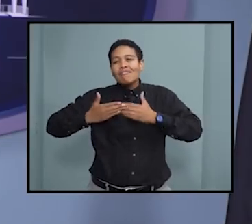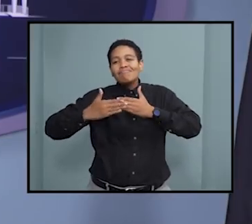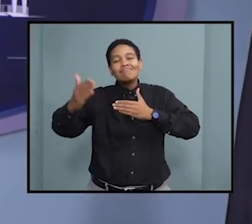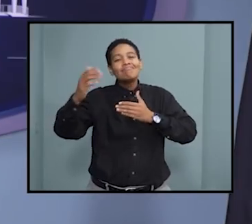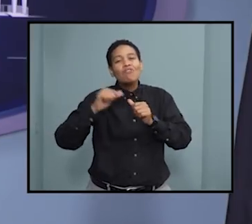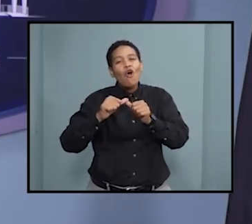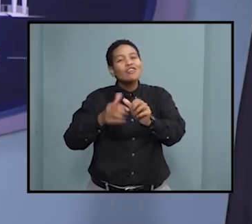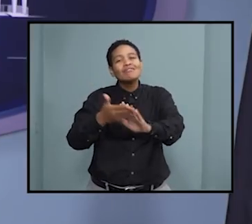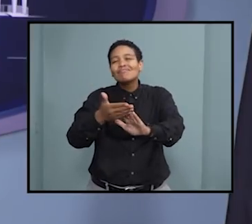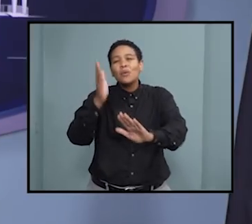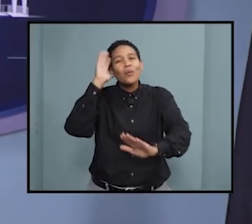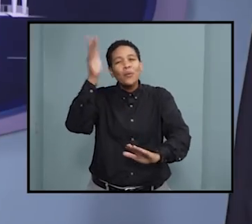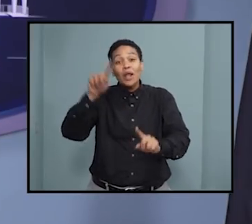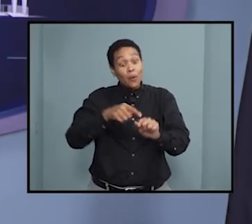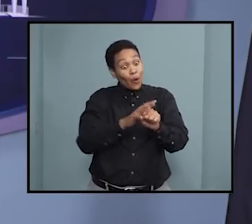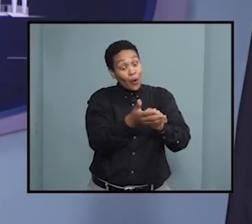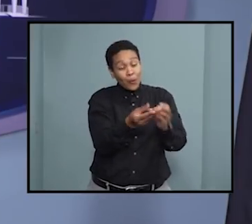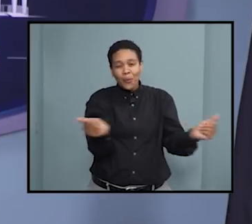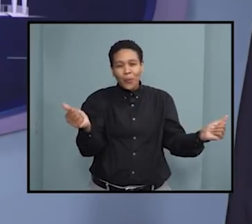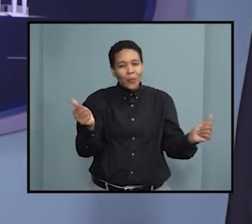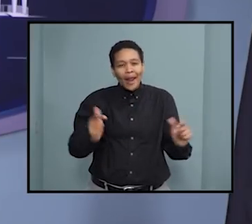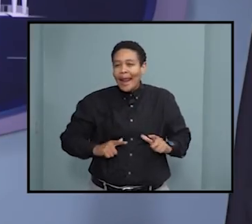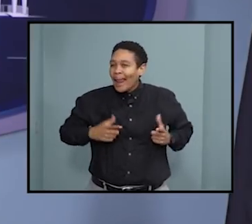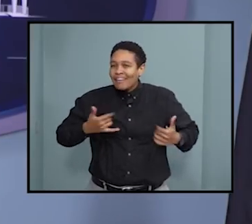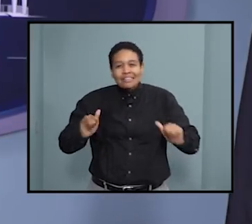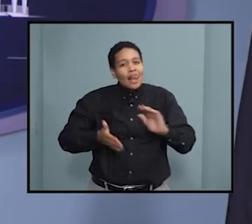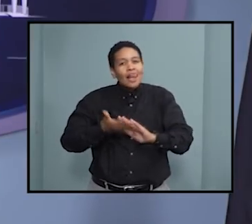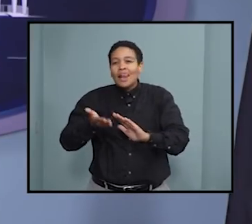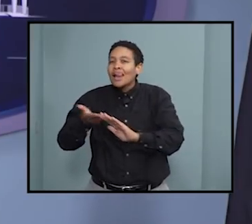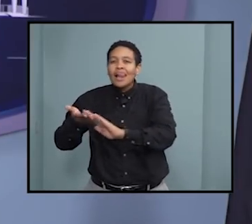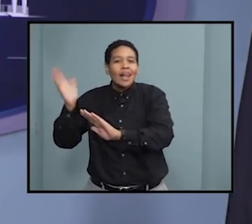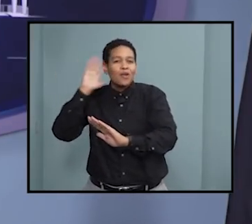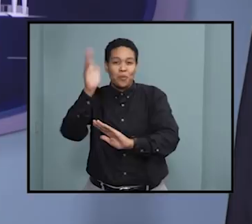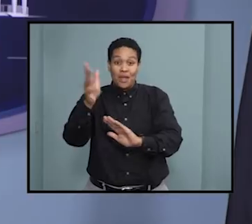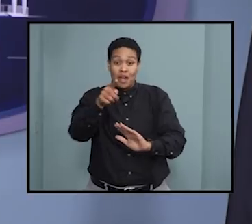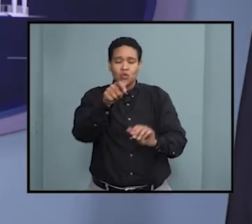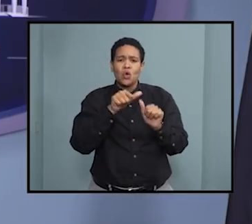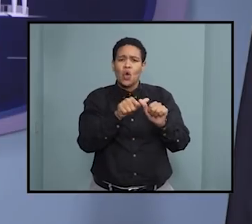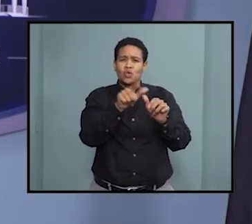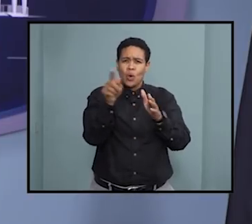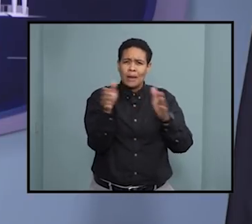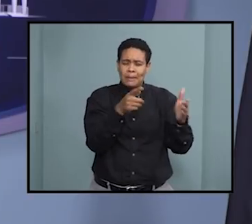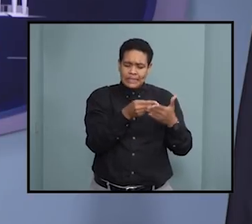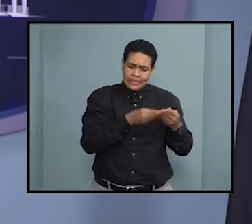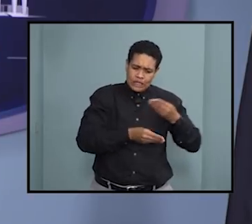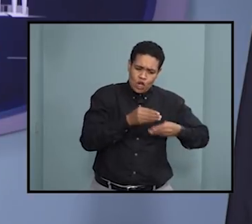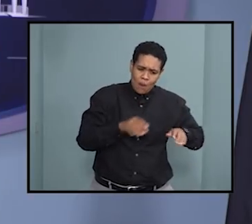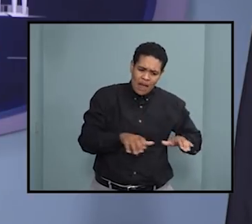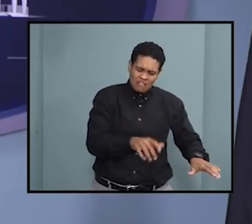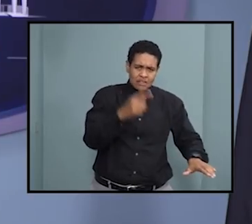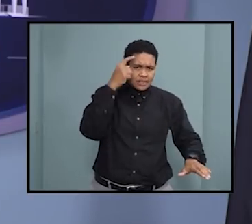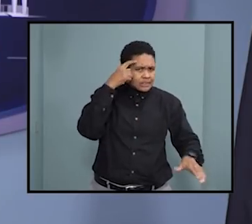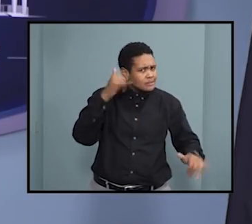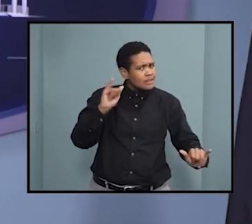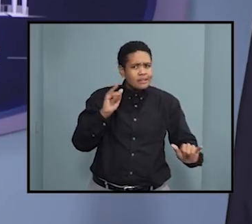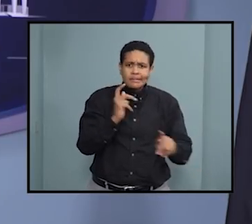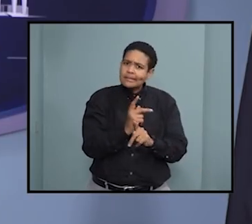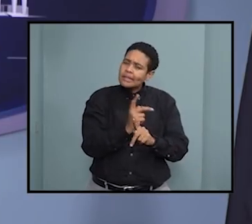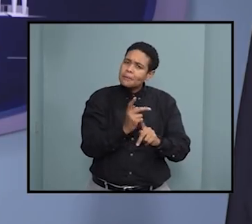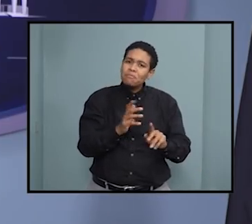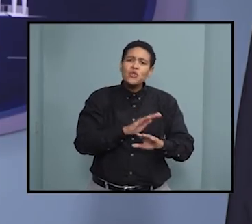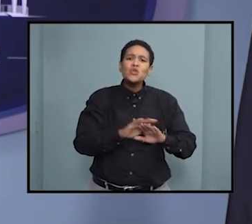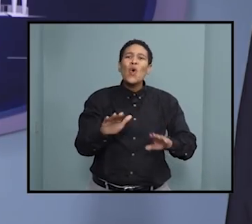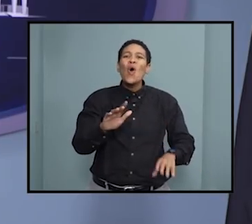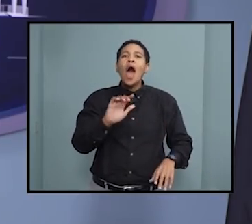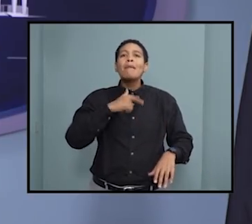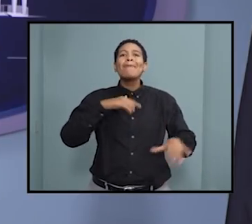should continue your plans for your economic activities and all your other activities. Don't